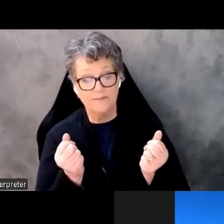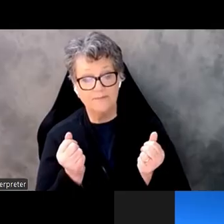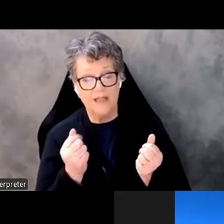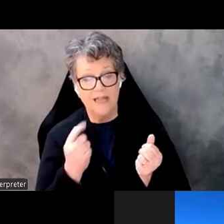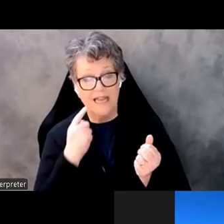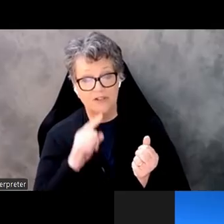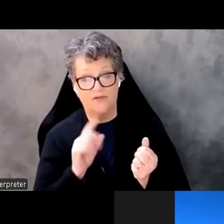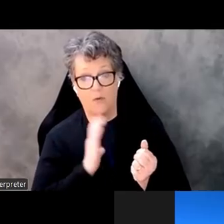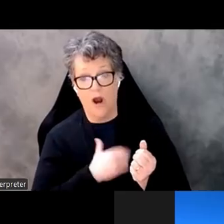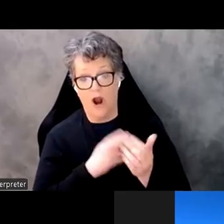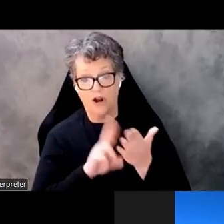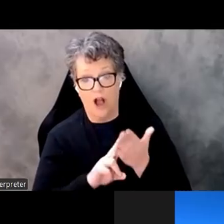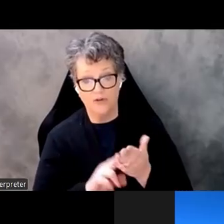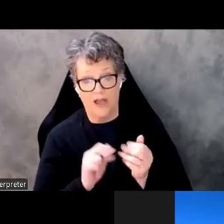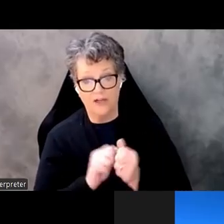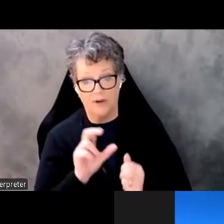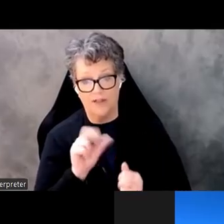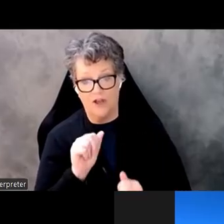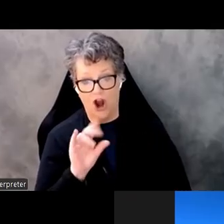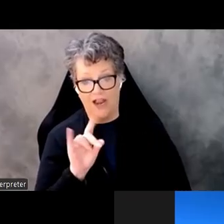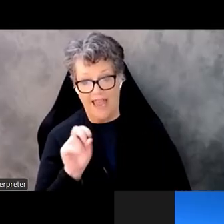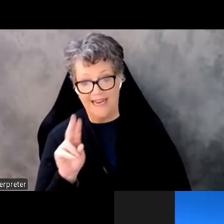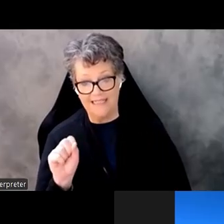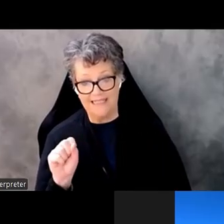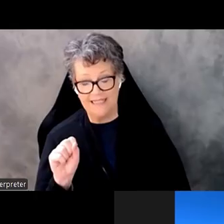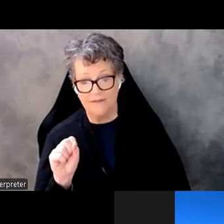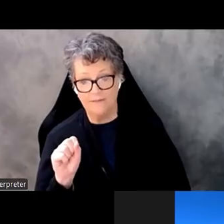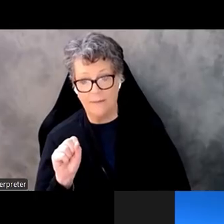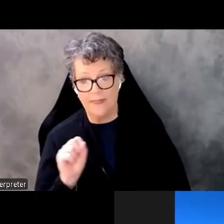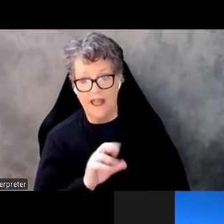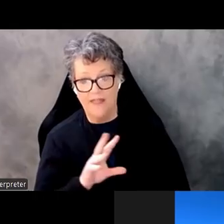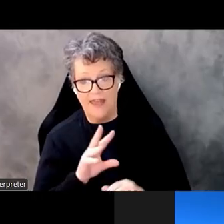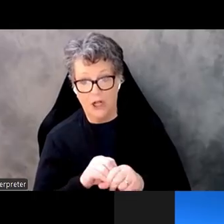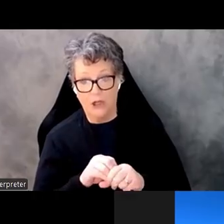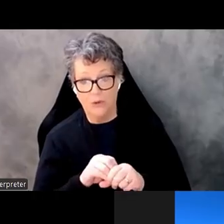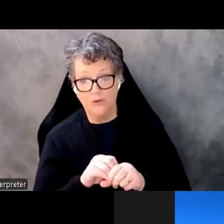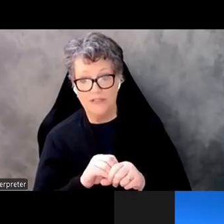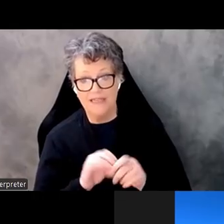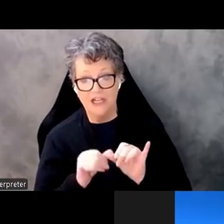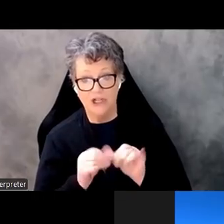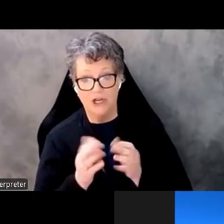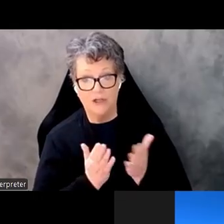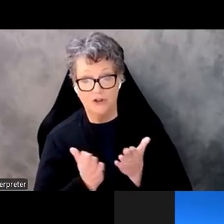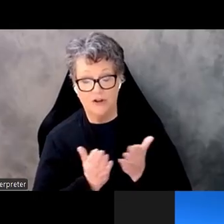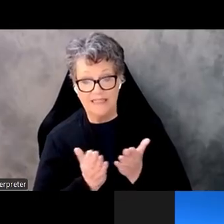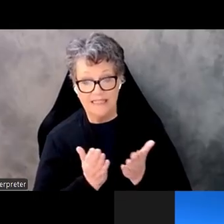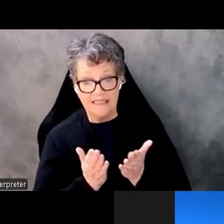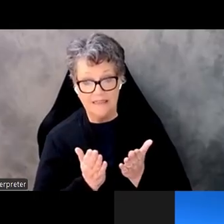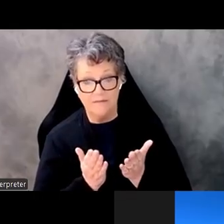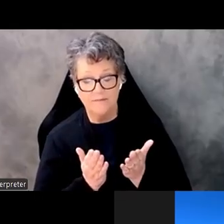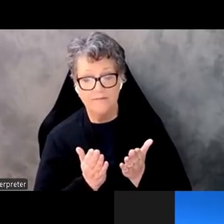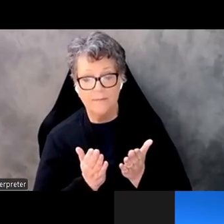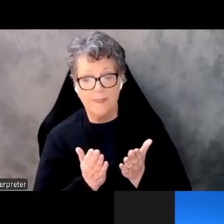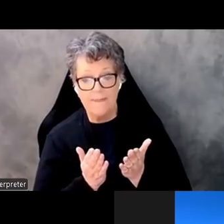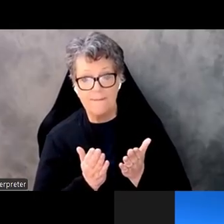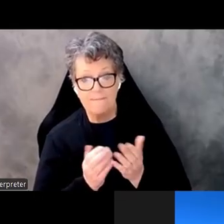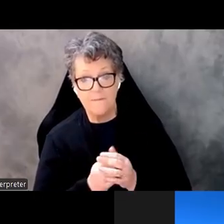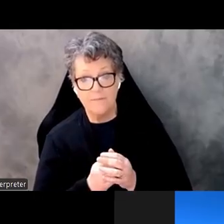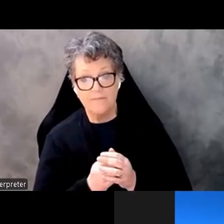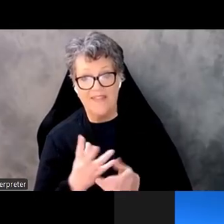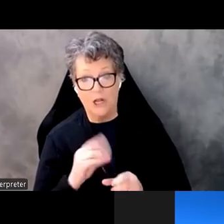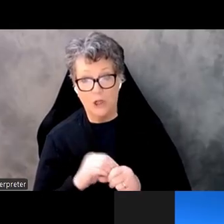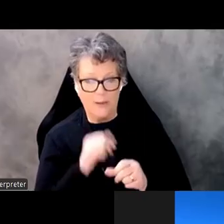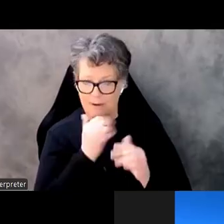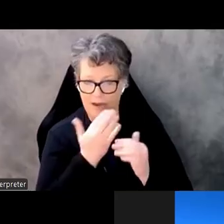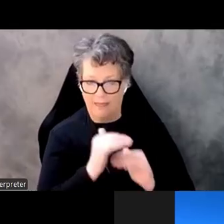our contract with Arcadis, which includes engineering services that are including but not